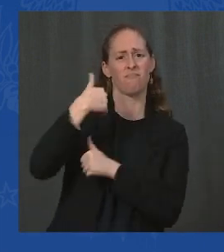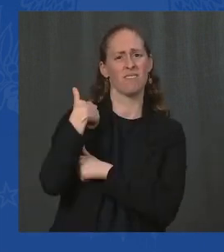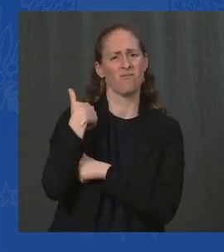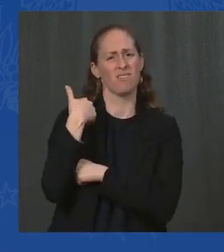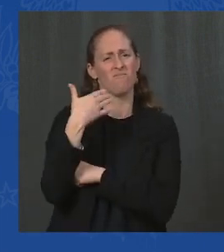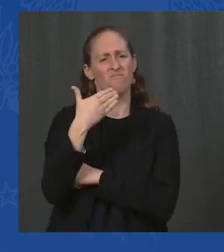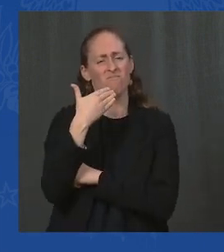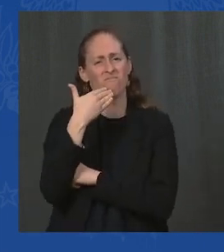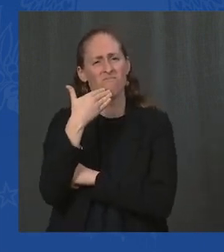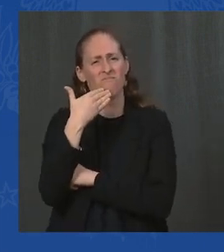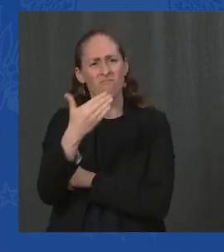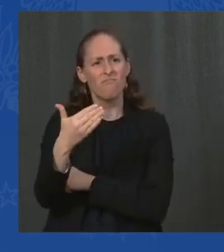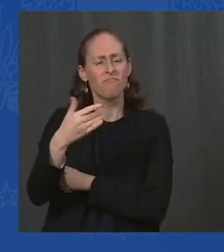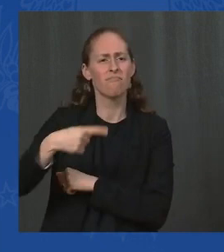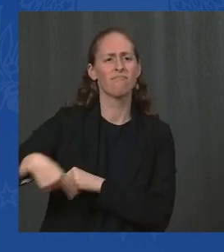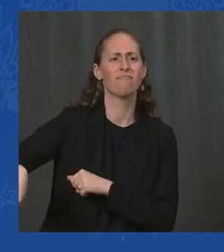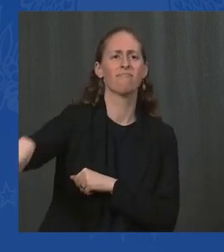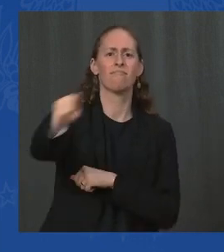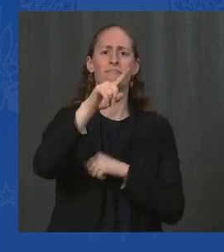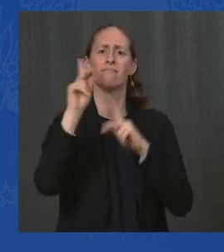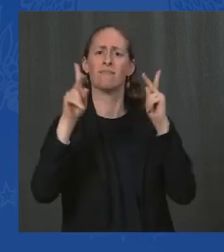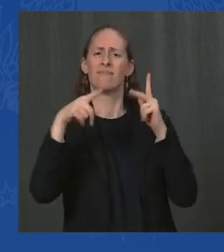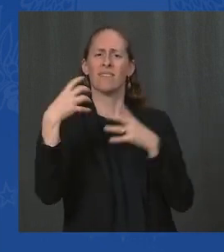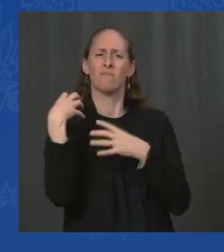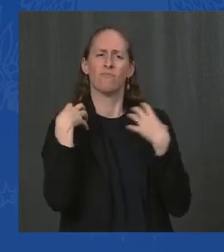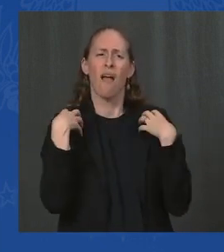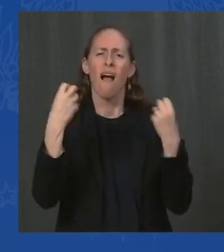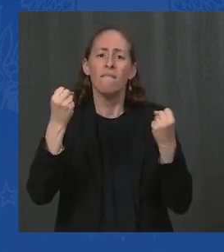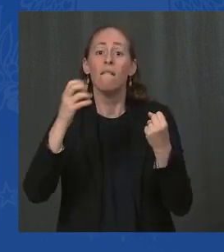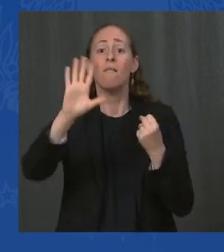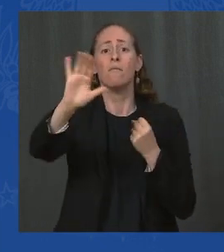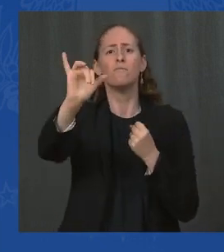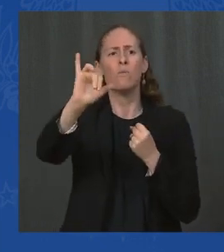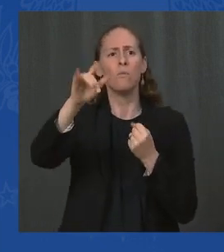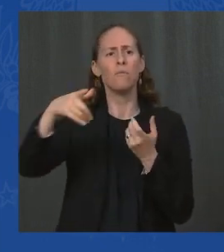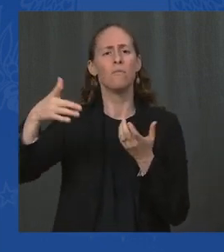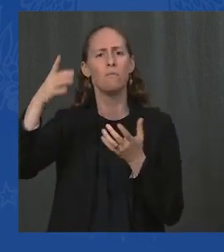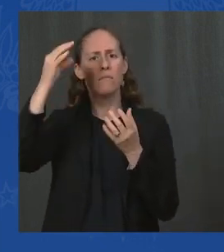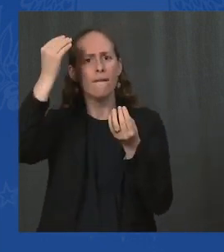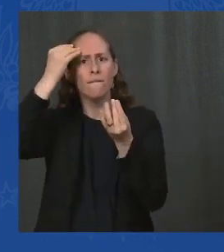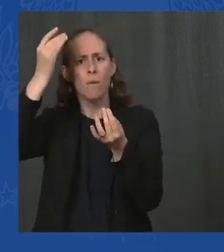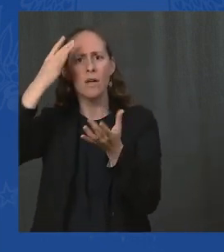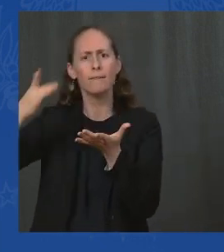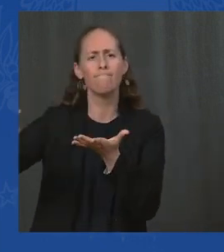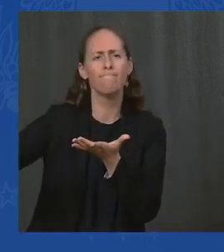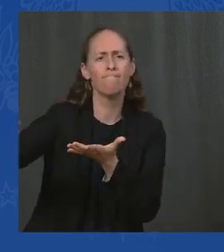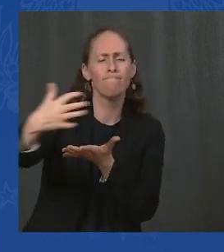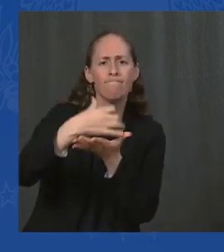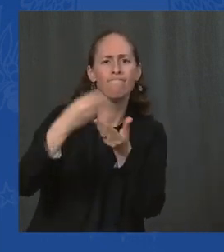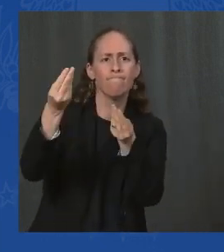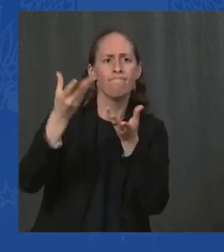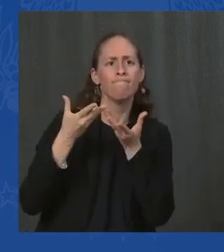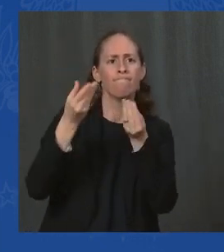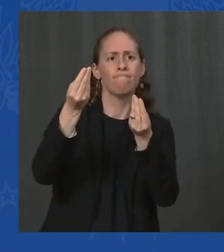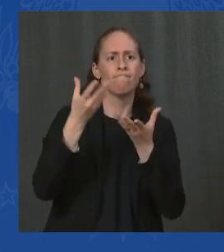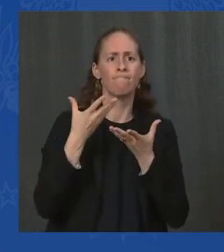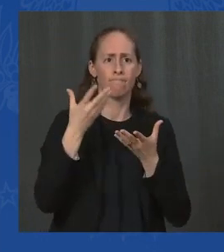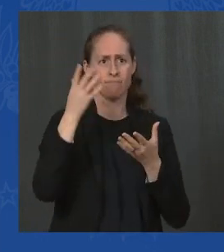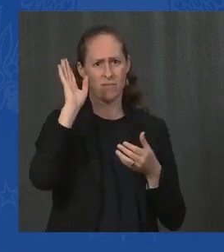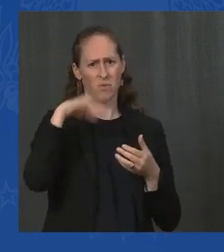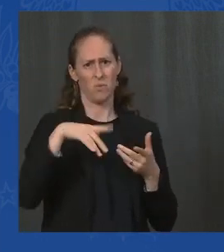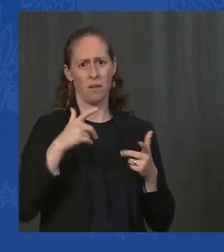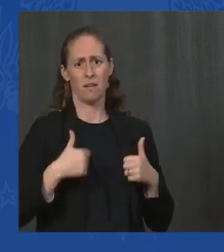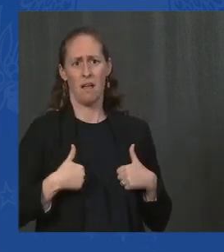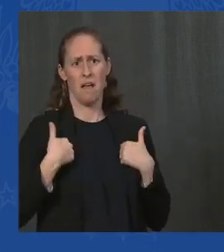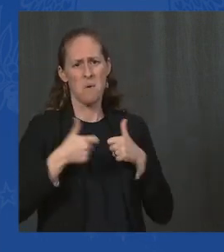diplomats and intelligence professionals. For weeks, they risked their lives to get American citizens,